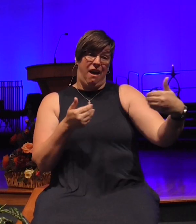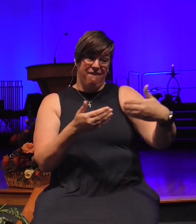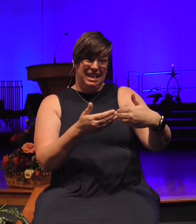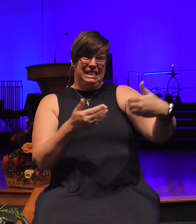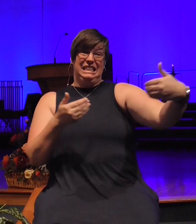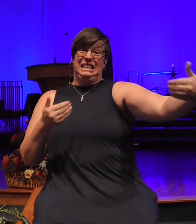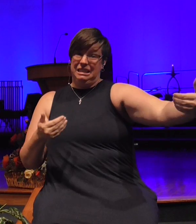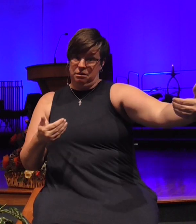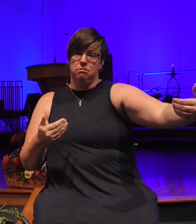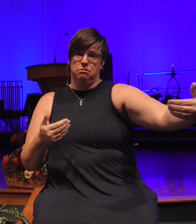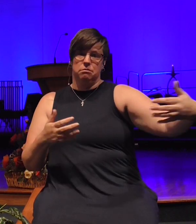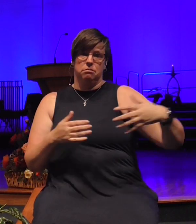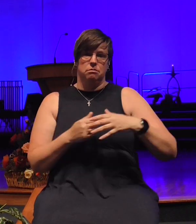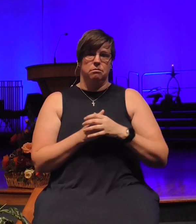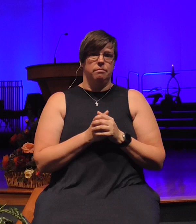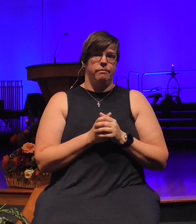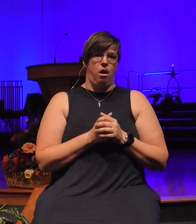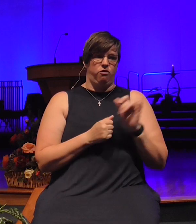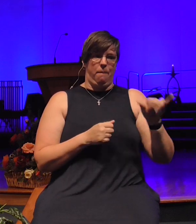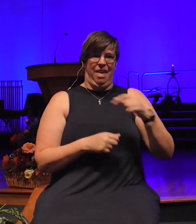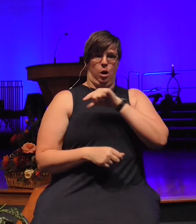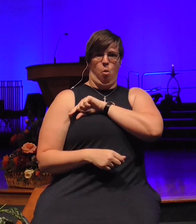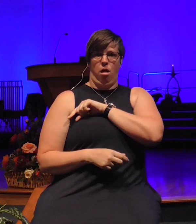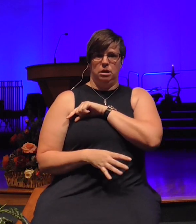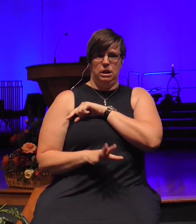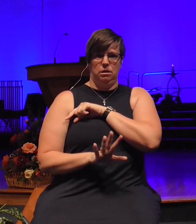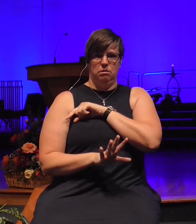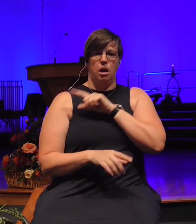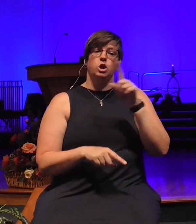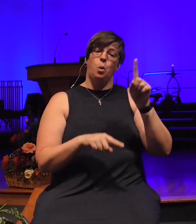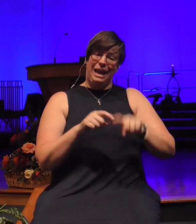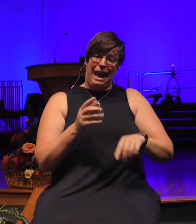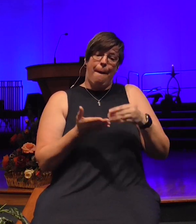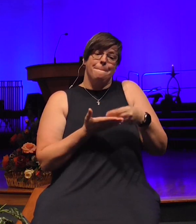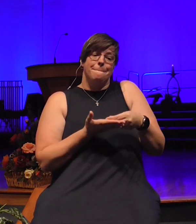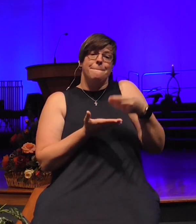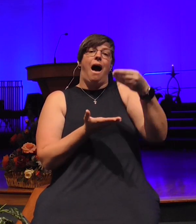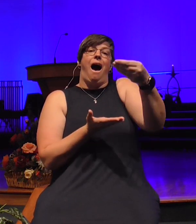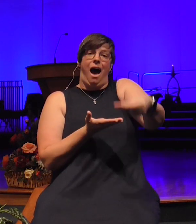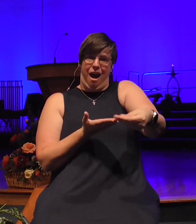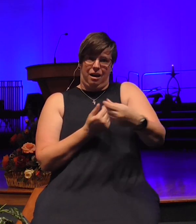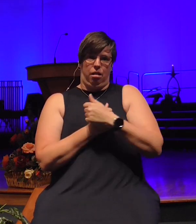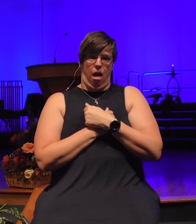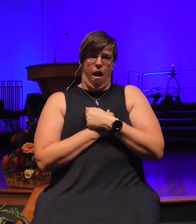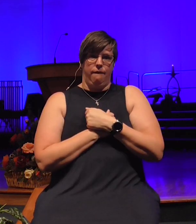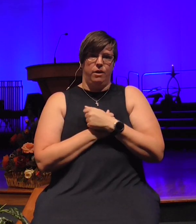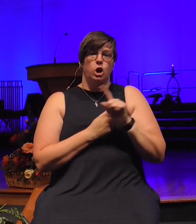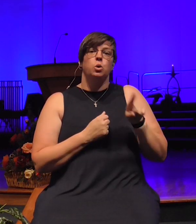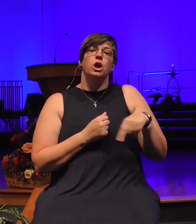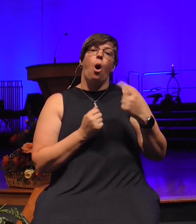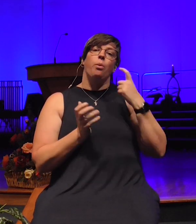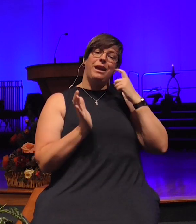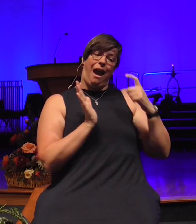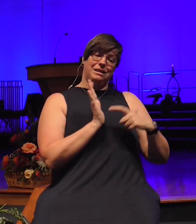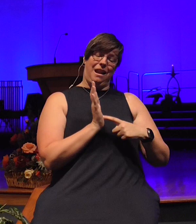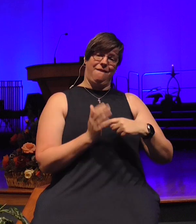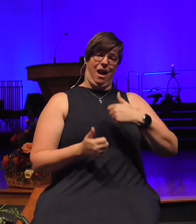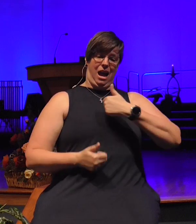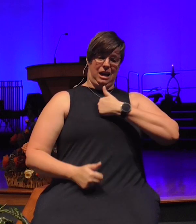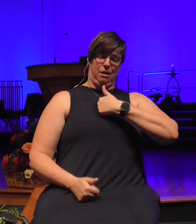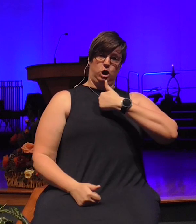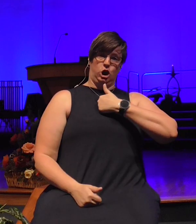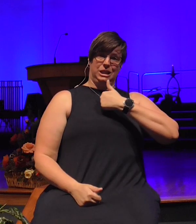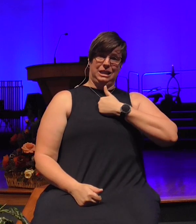further and further from it. Because you can't buy yourself love. You can only identify and through the currency